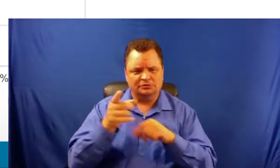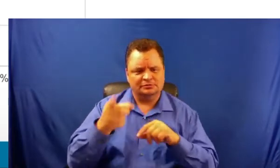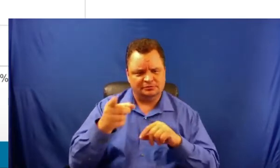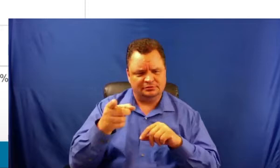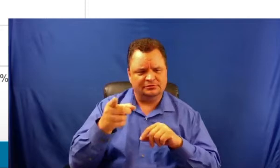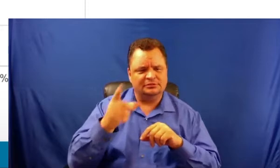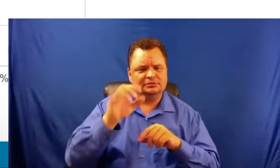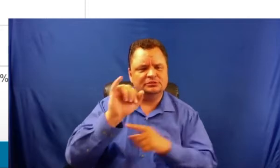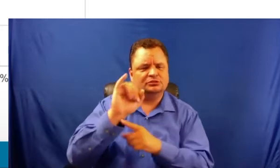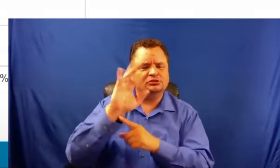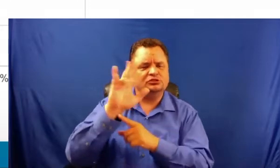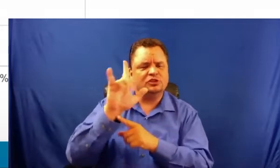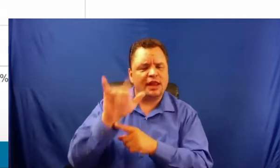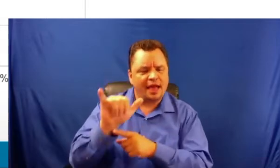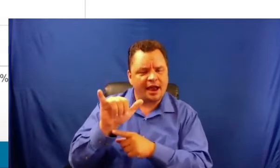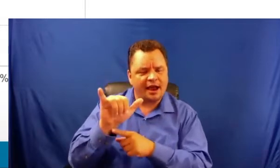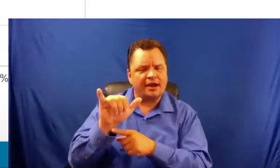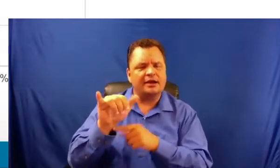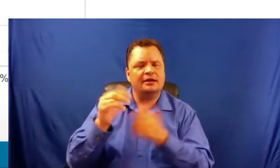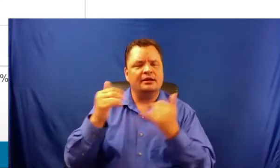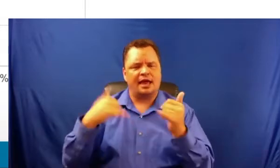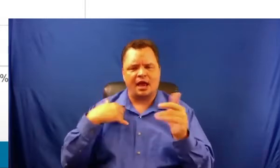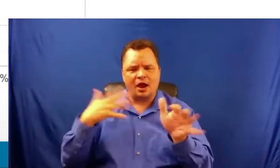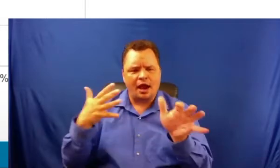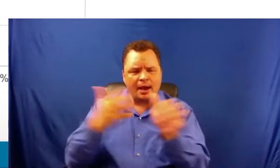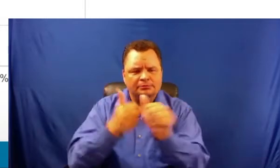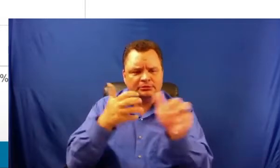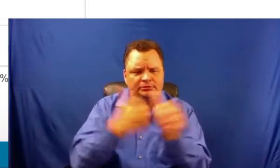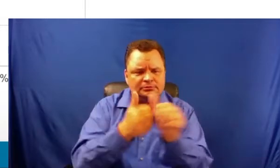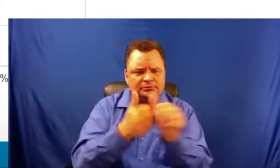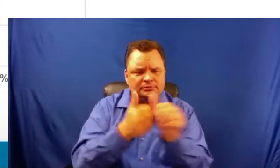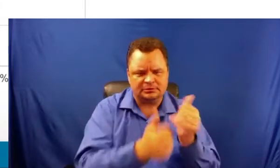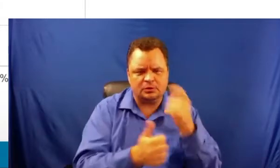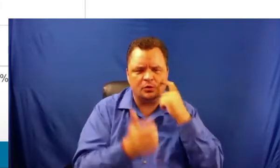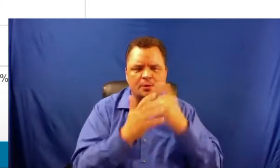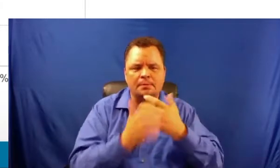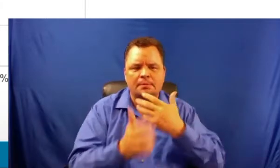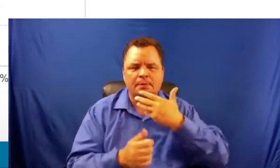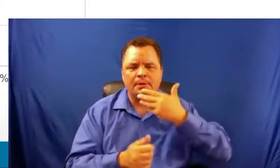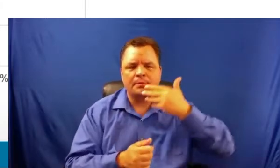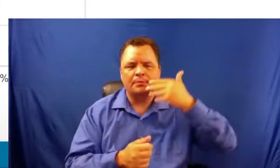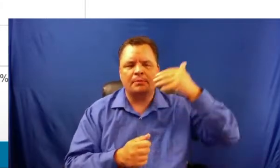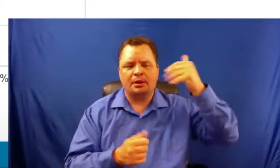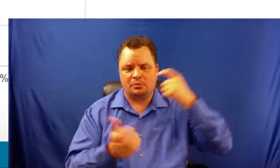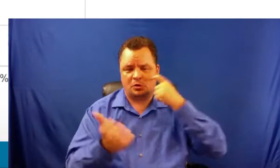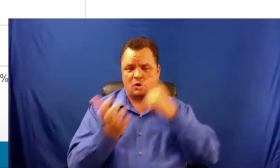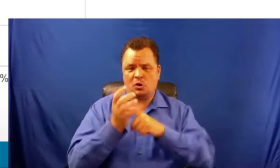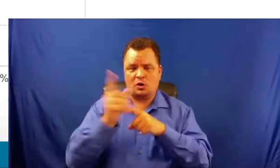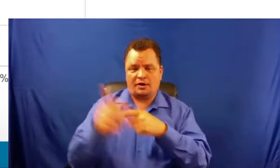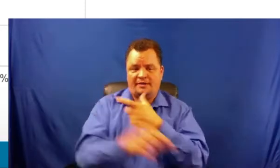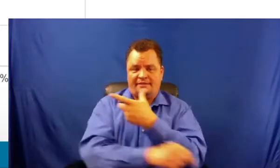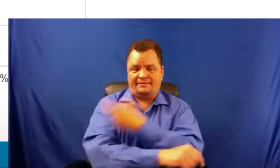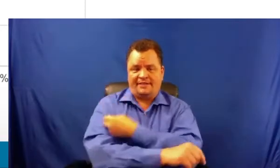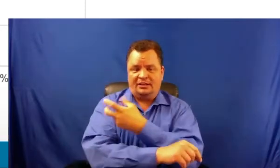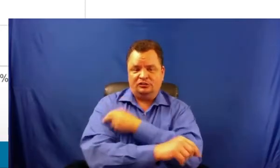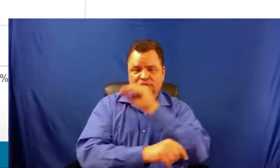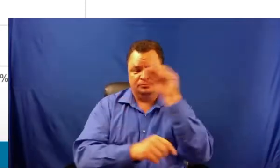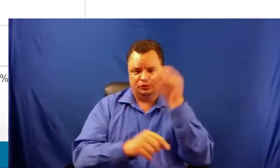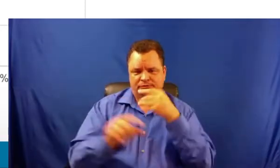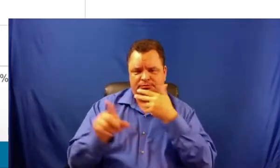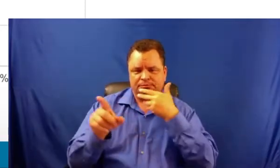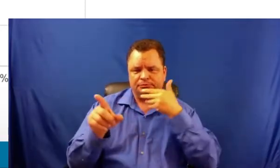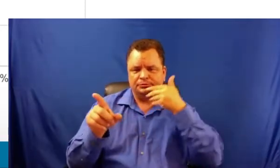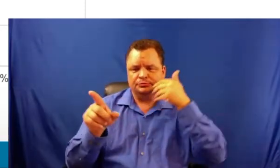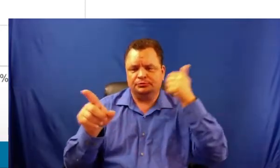others have caught up with us, and many of them have surpassed us. So that's our present shot group. Again, left to right, percent of population fully vaccinated that